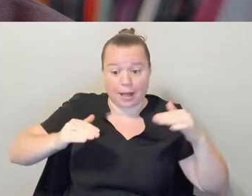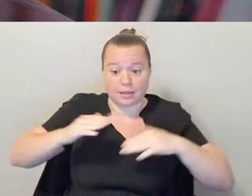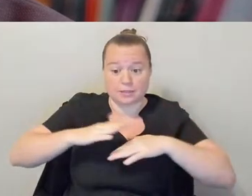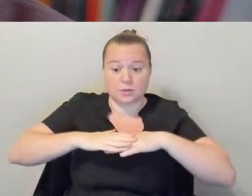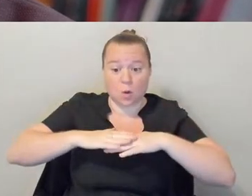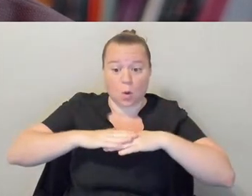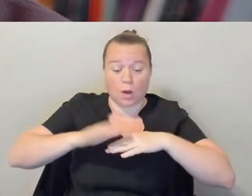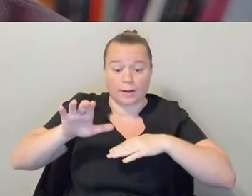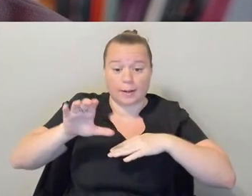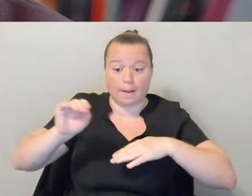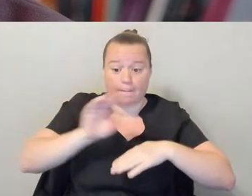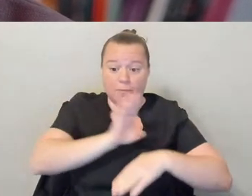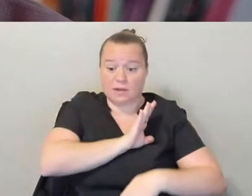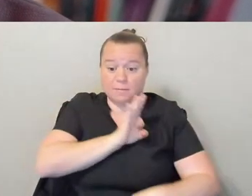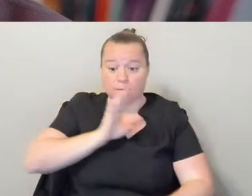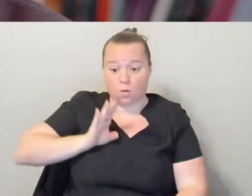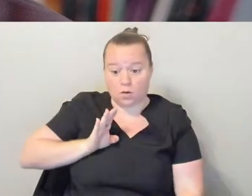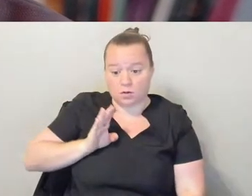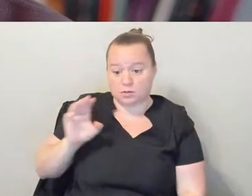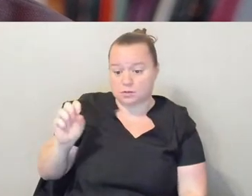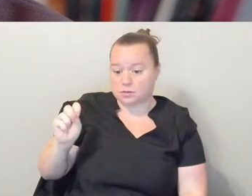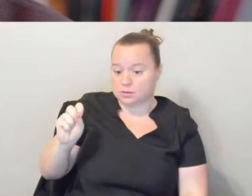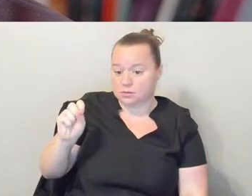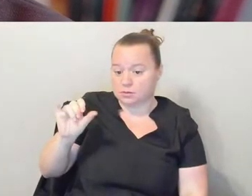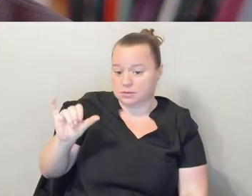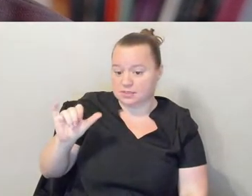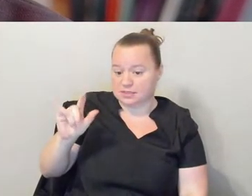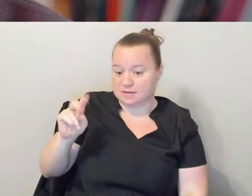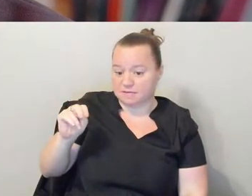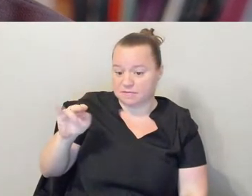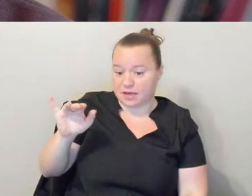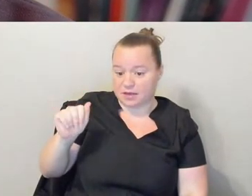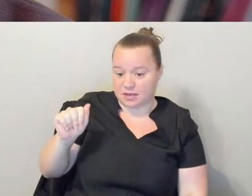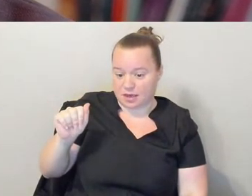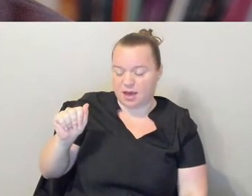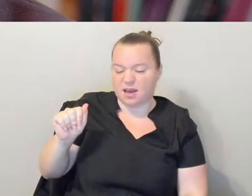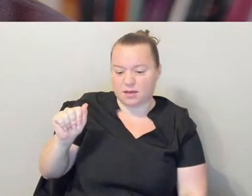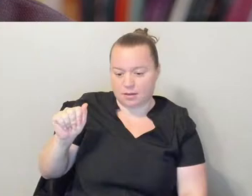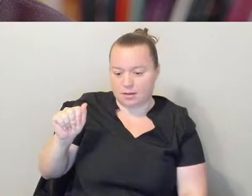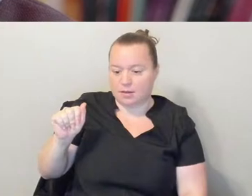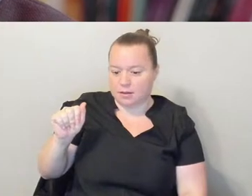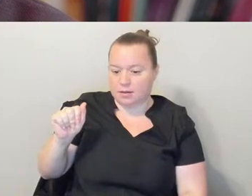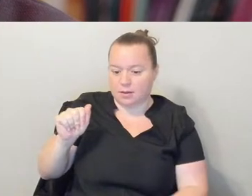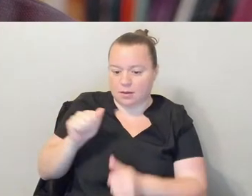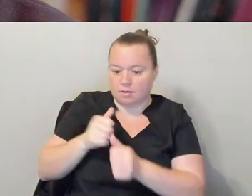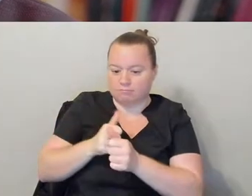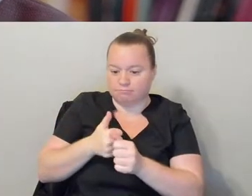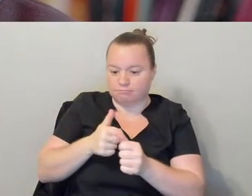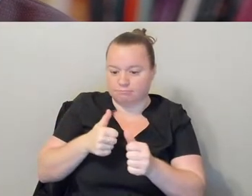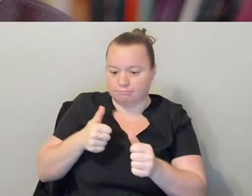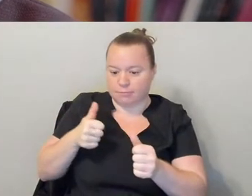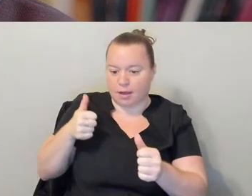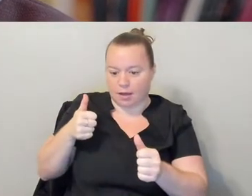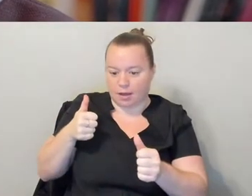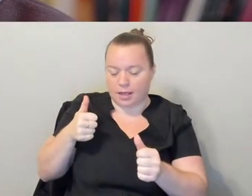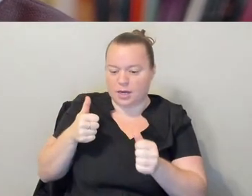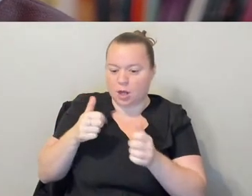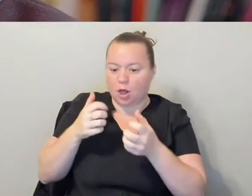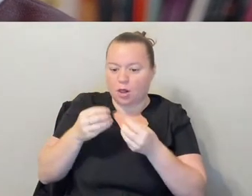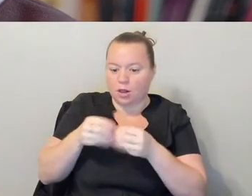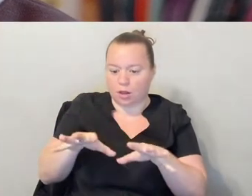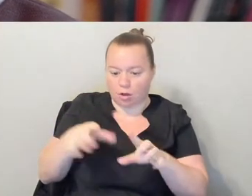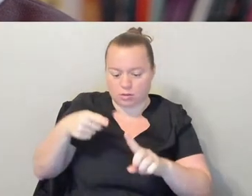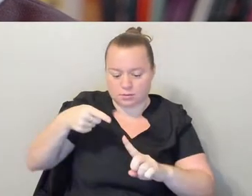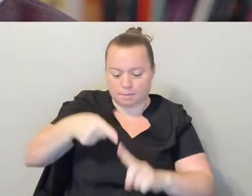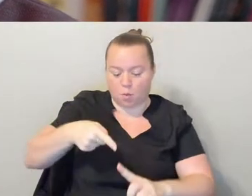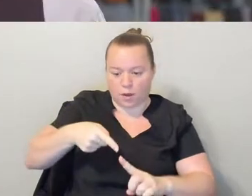Slovenia was the only country that went backwards in its overall index score since last year, losing points in the area of